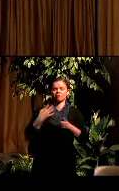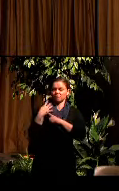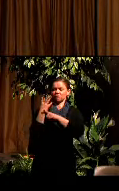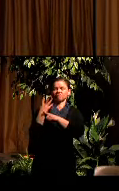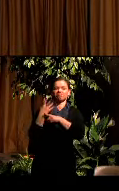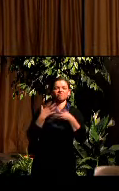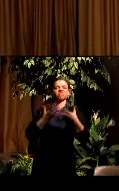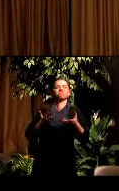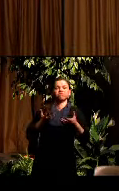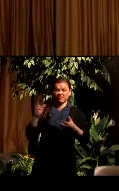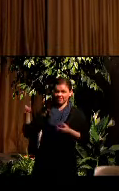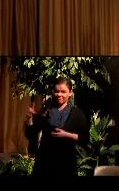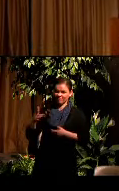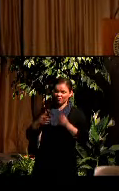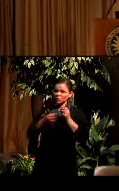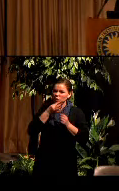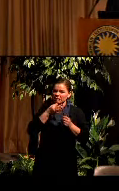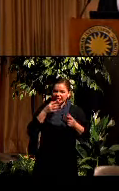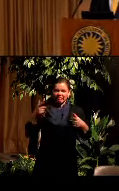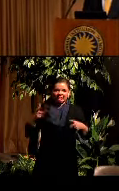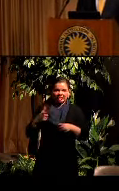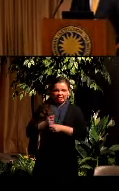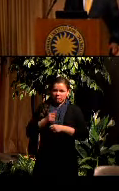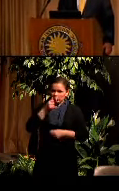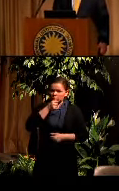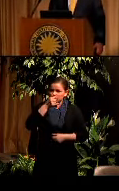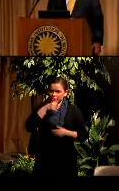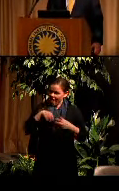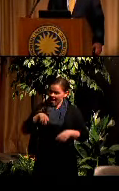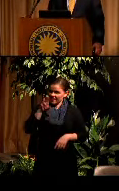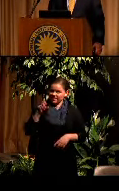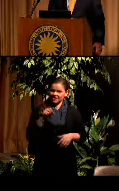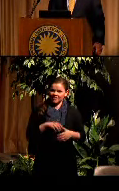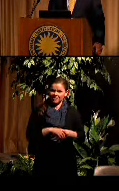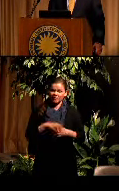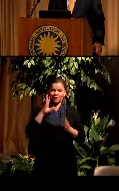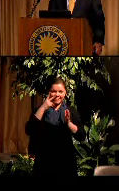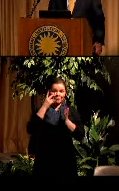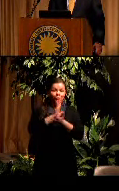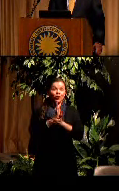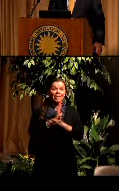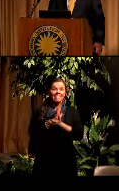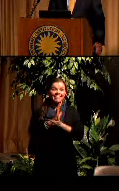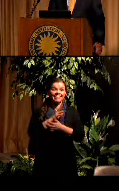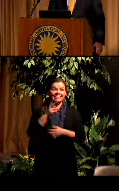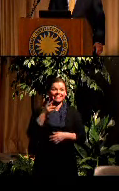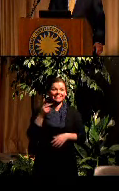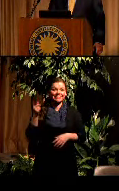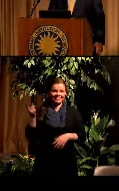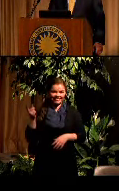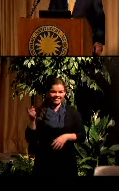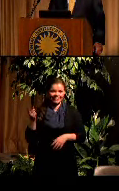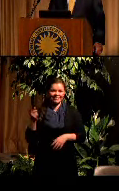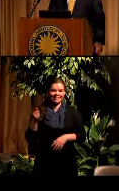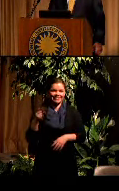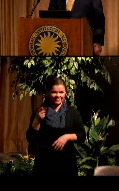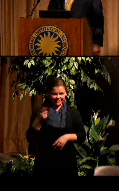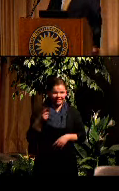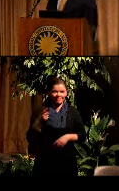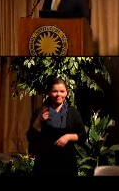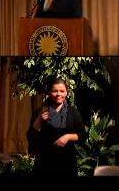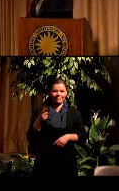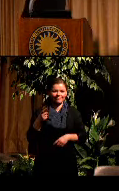sage grouse. This is a species, imagine that you're in Gunnison, Colorado. Let's see if I can do